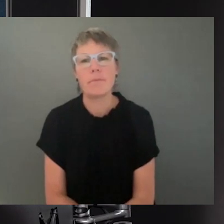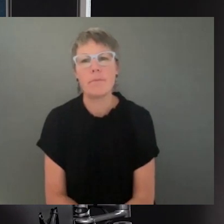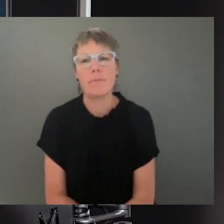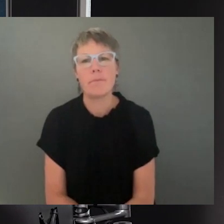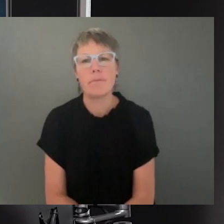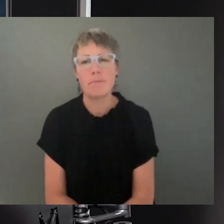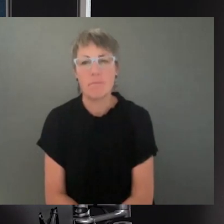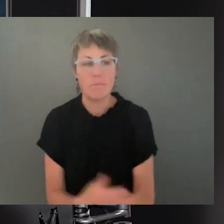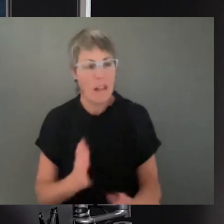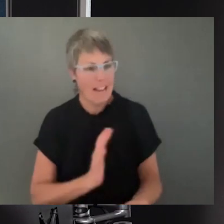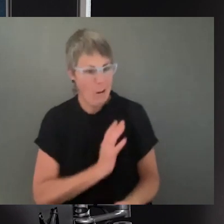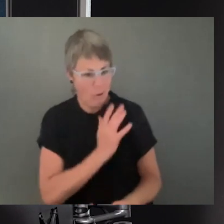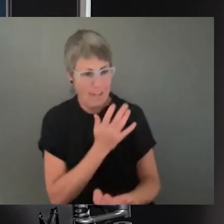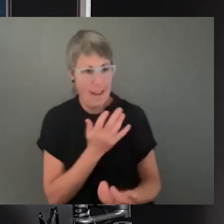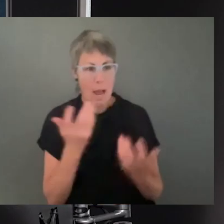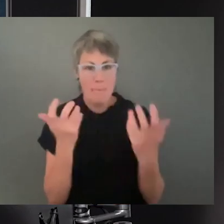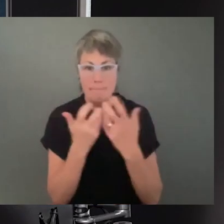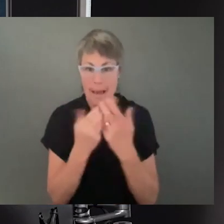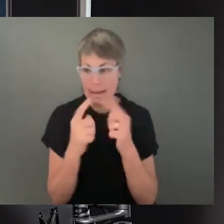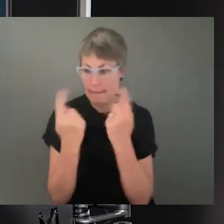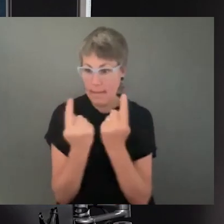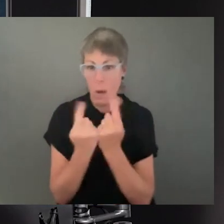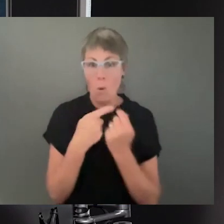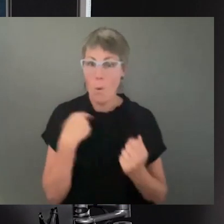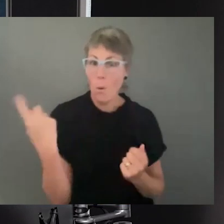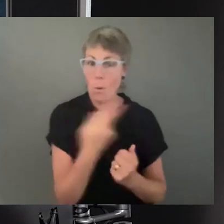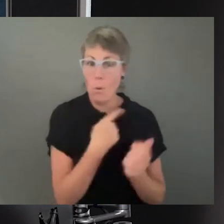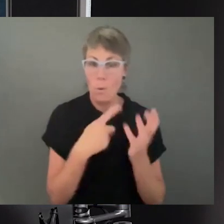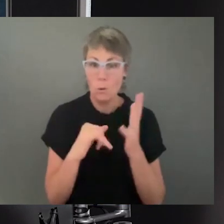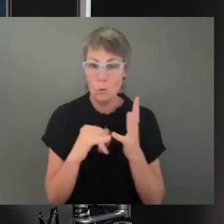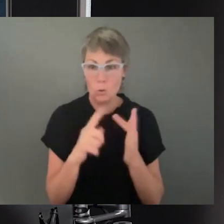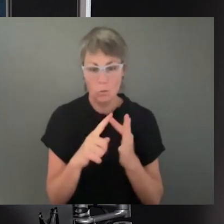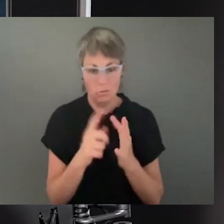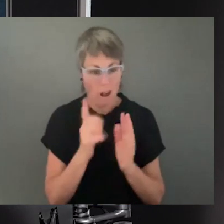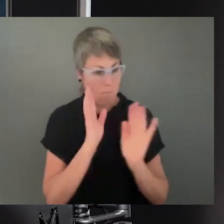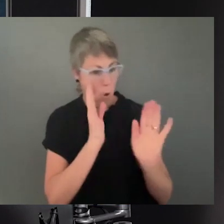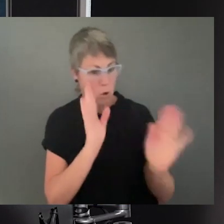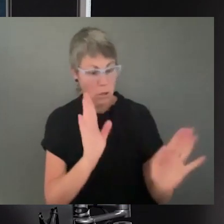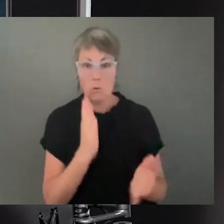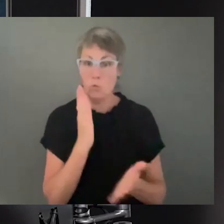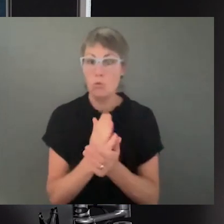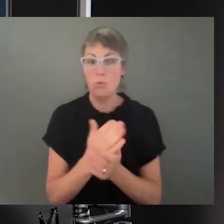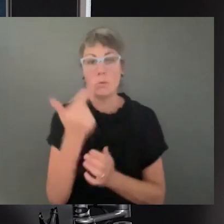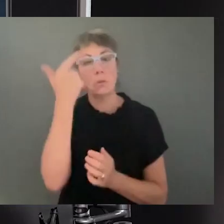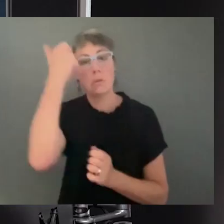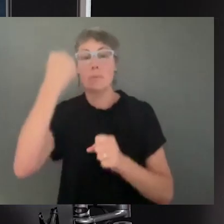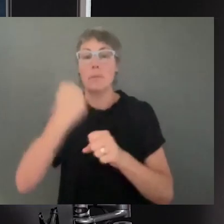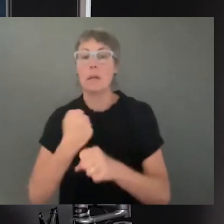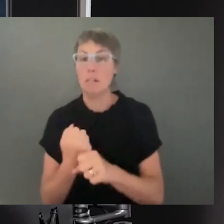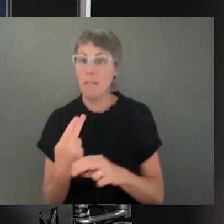mod con that started out from a point of access, you can call through 1300 630 222 or text through